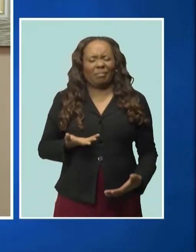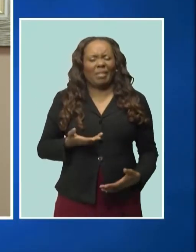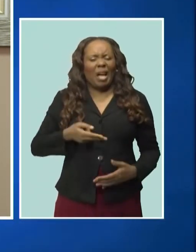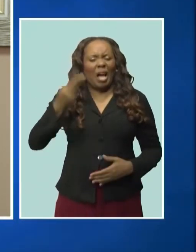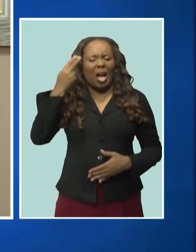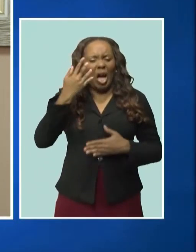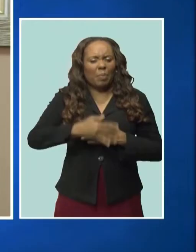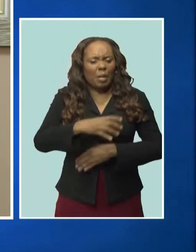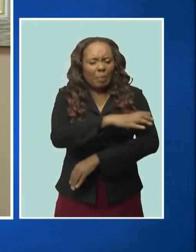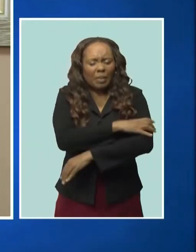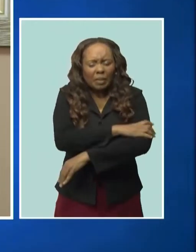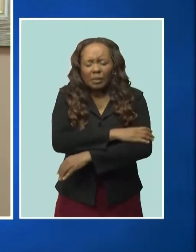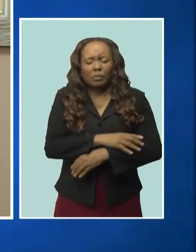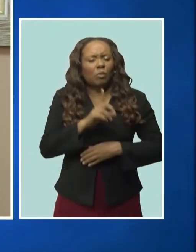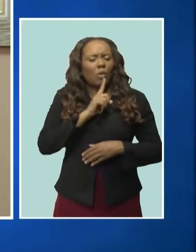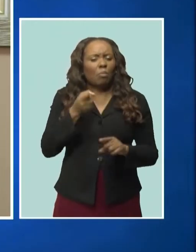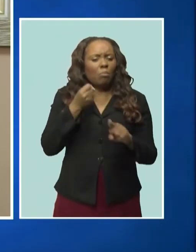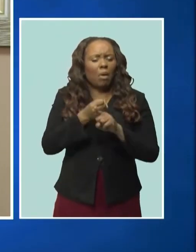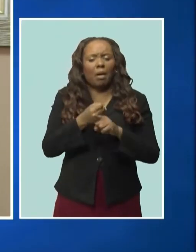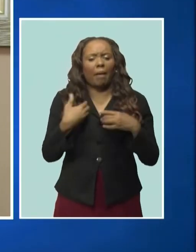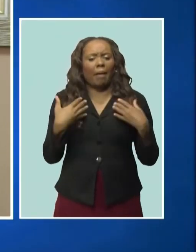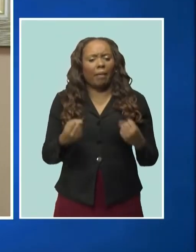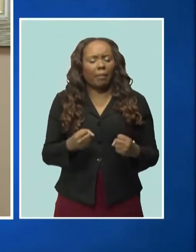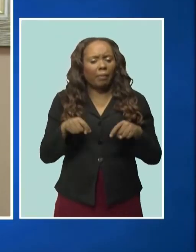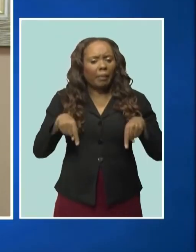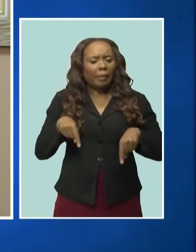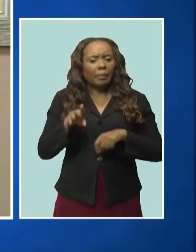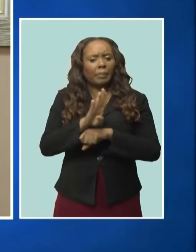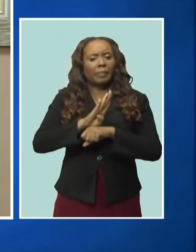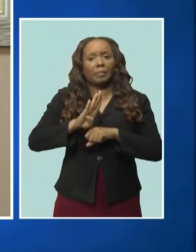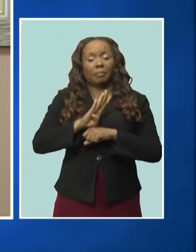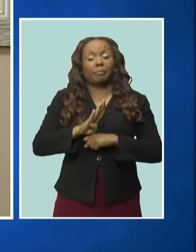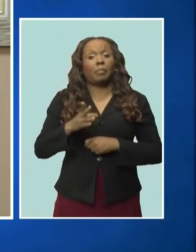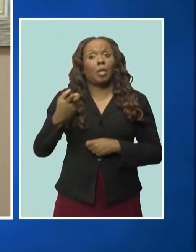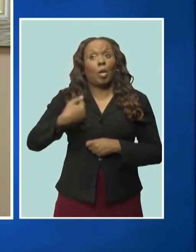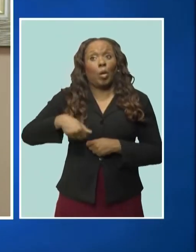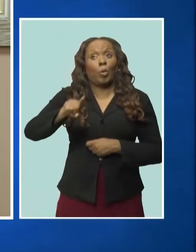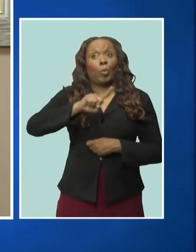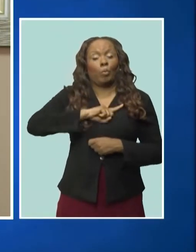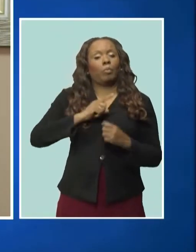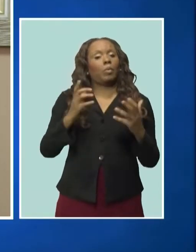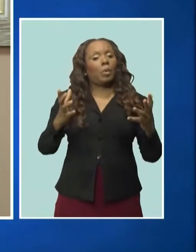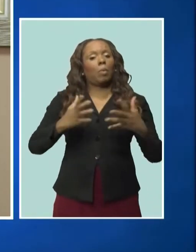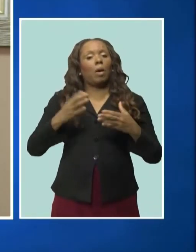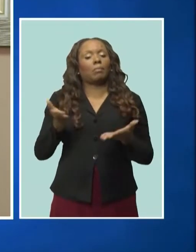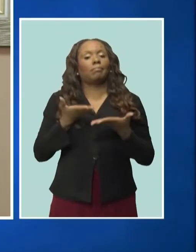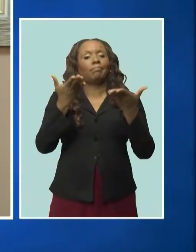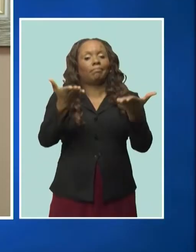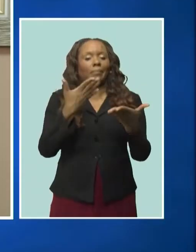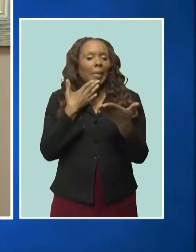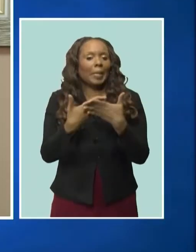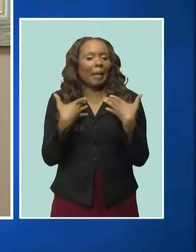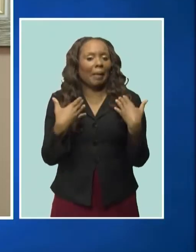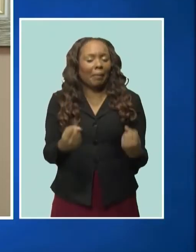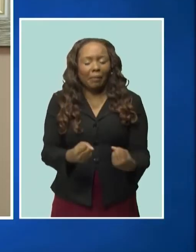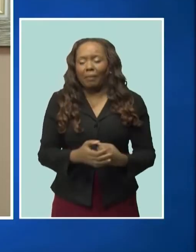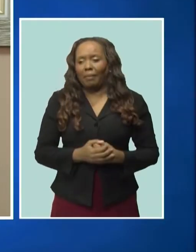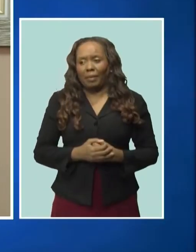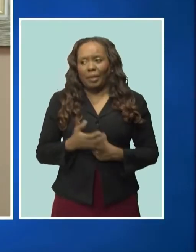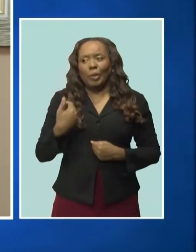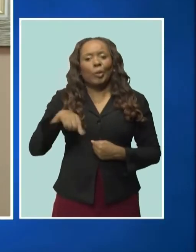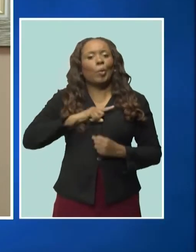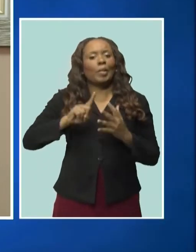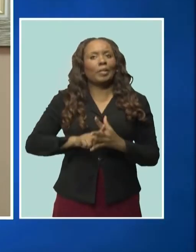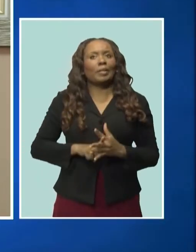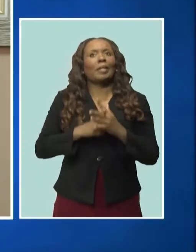health situation in Barbados and the healthcare service in Barbados. So we at Agicor is about promoting health and wellness, and we're starting right here within our